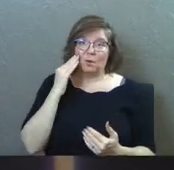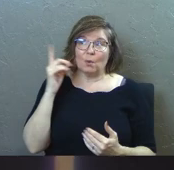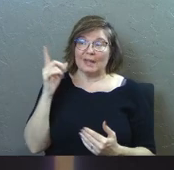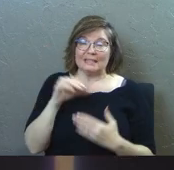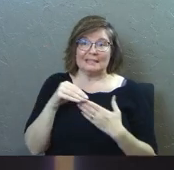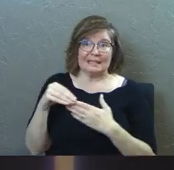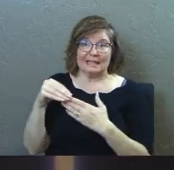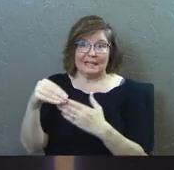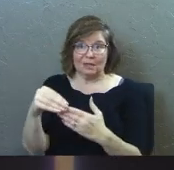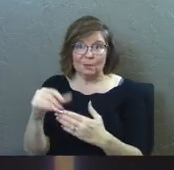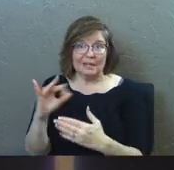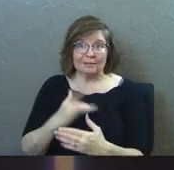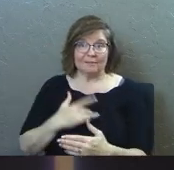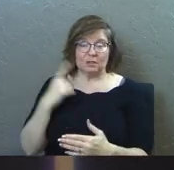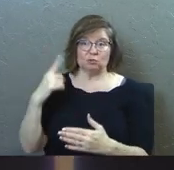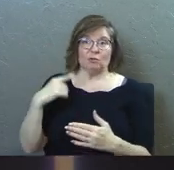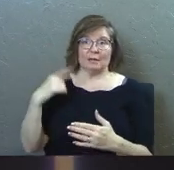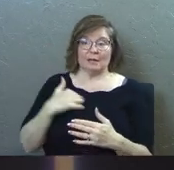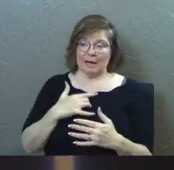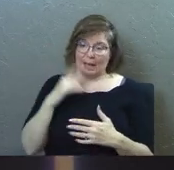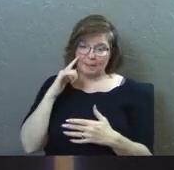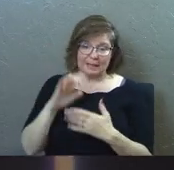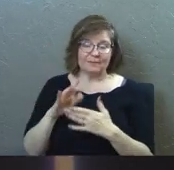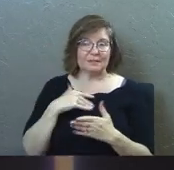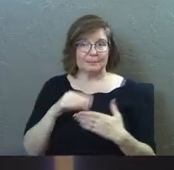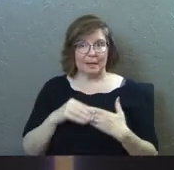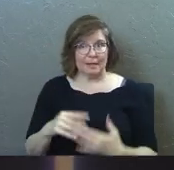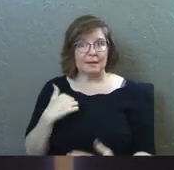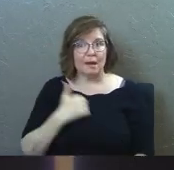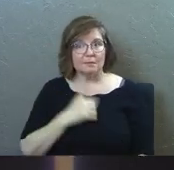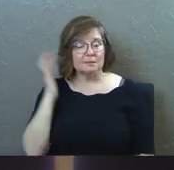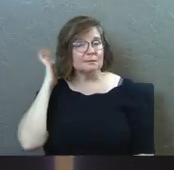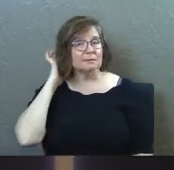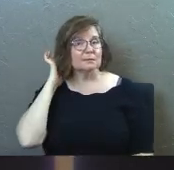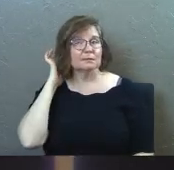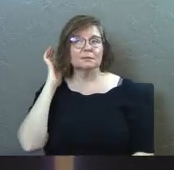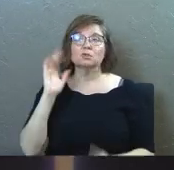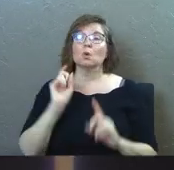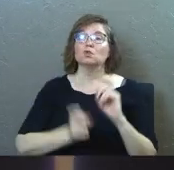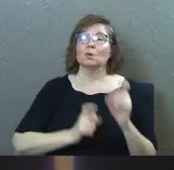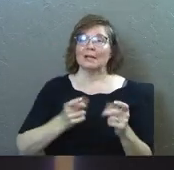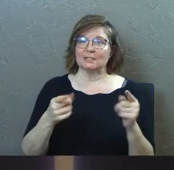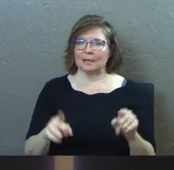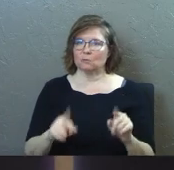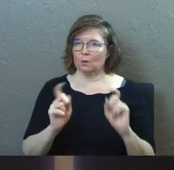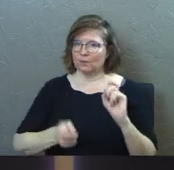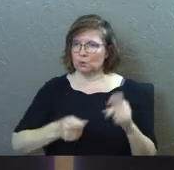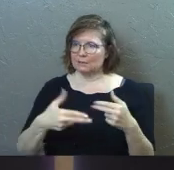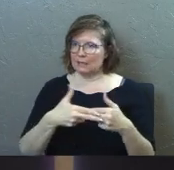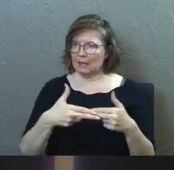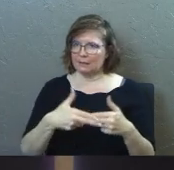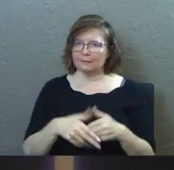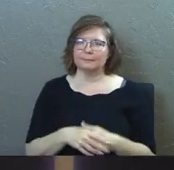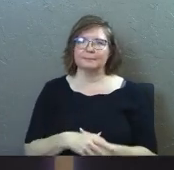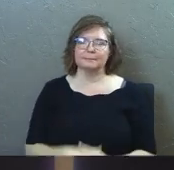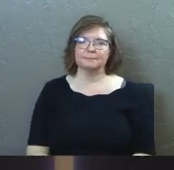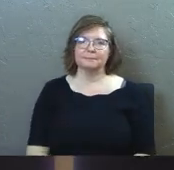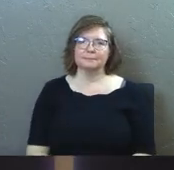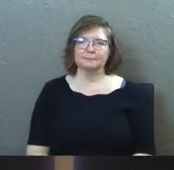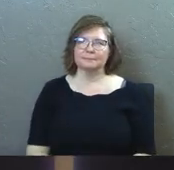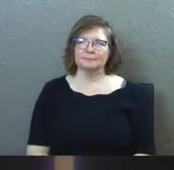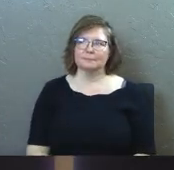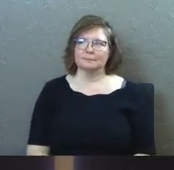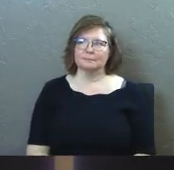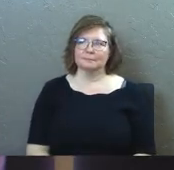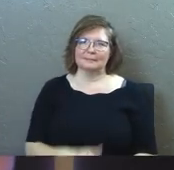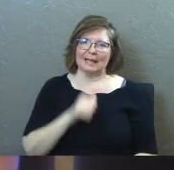that he's leading you, and I believe he's been leading us. Some donations were made. Do I have that donation slide? I didn't